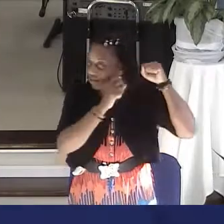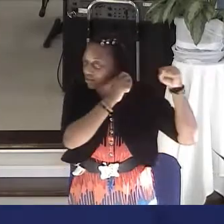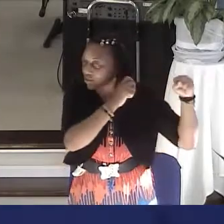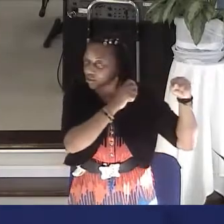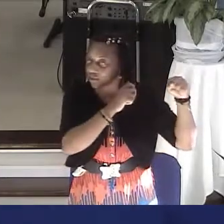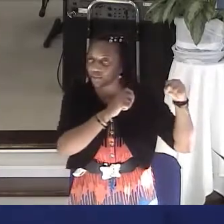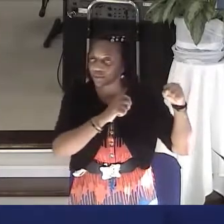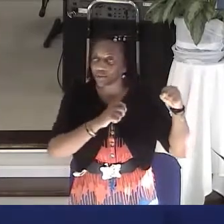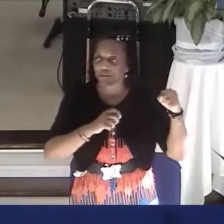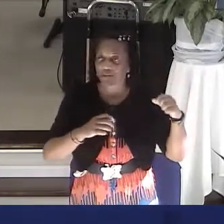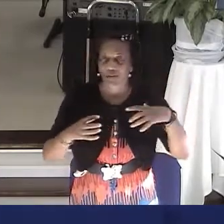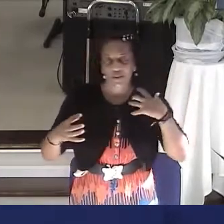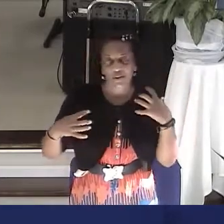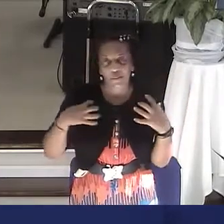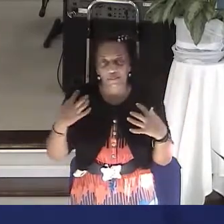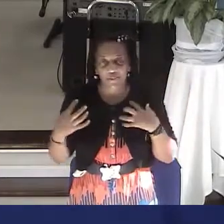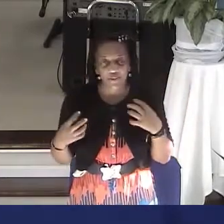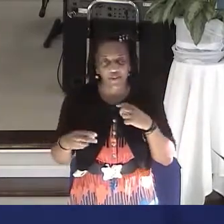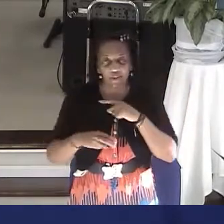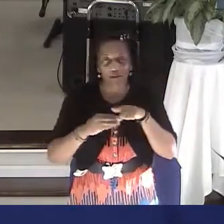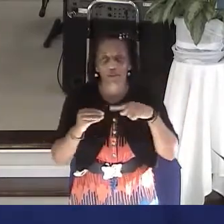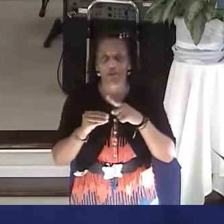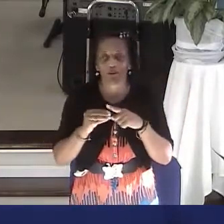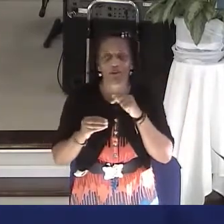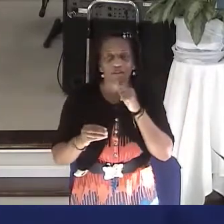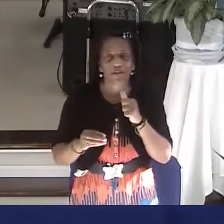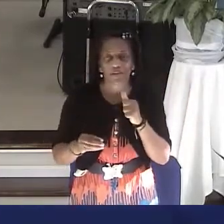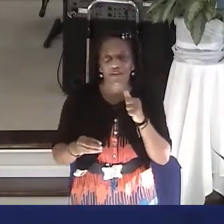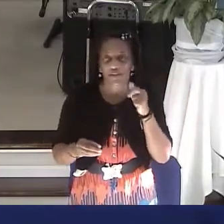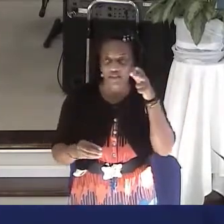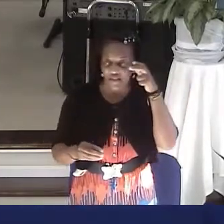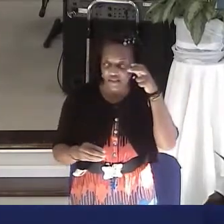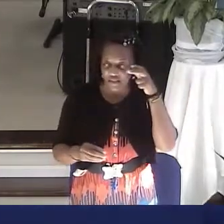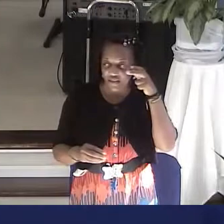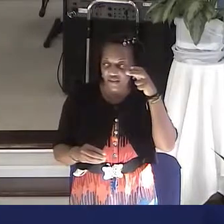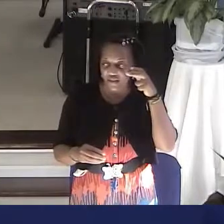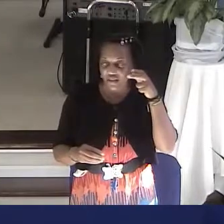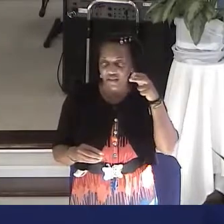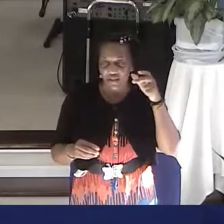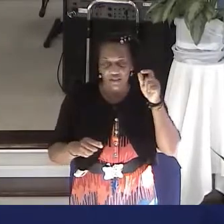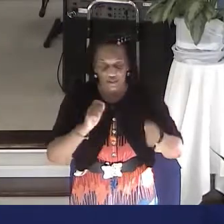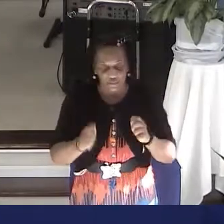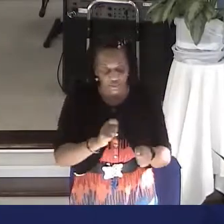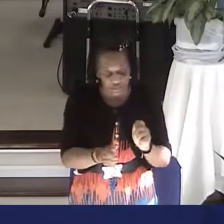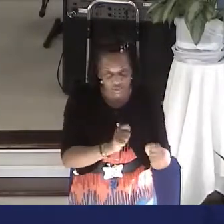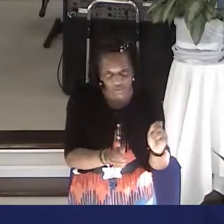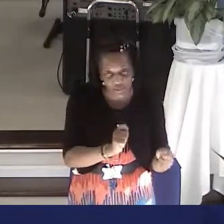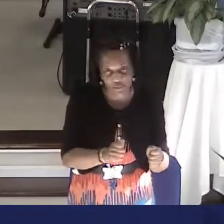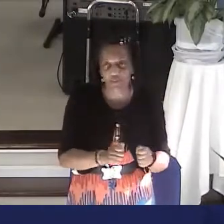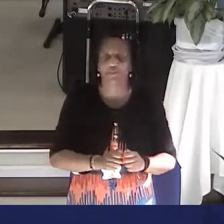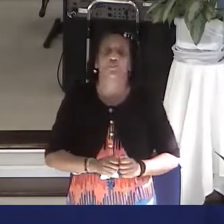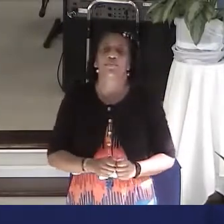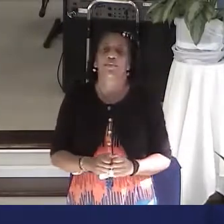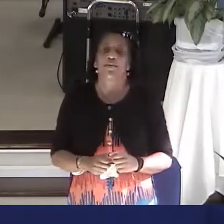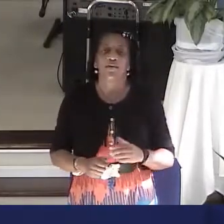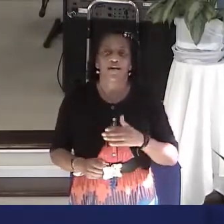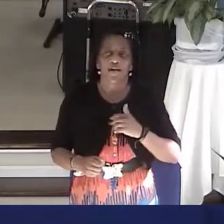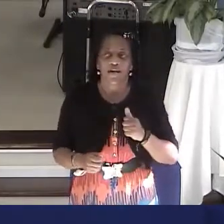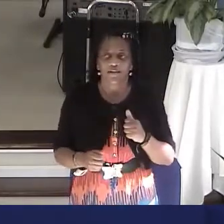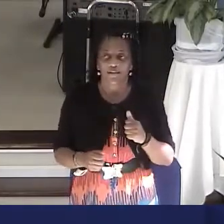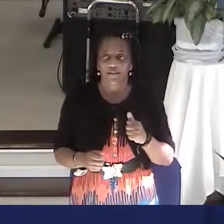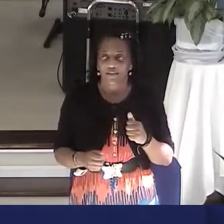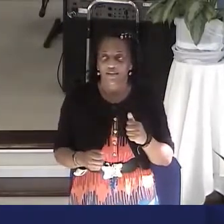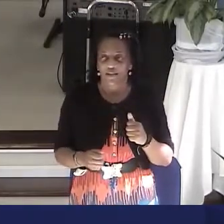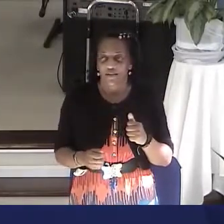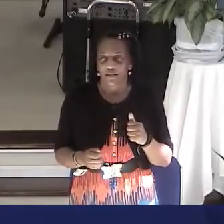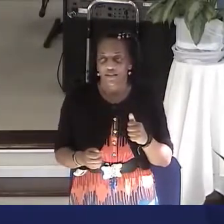not hearing the drums. I'm not hearing the keyboard. I'm not hearing the progression. And then something chips out and I'm saying I'm not hearing. And before